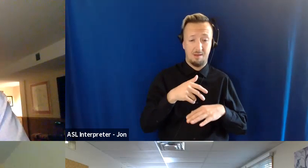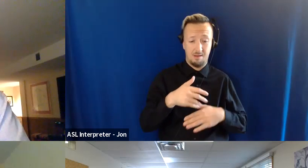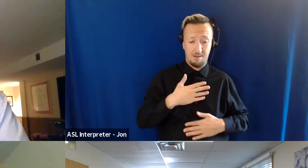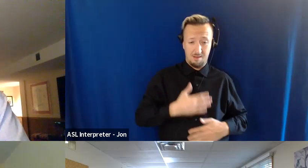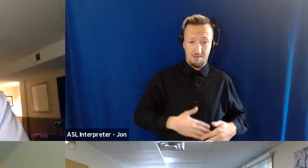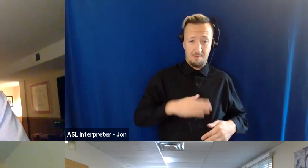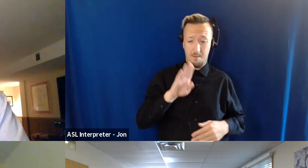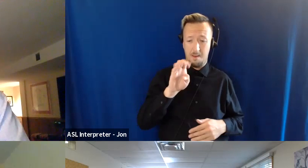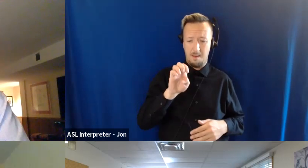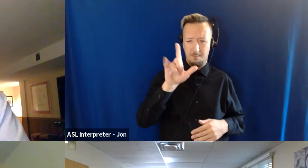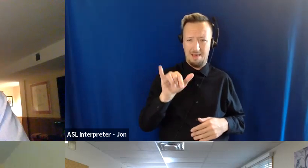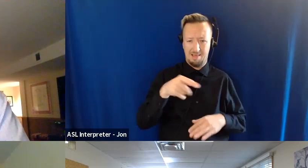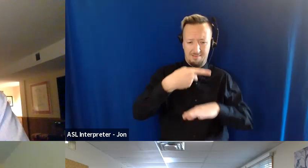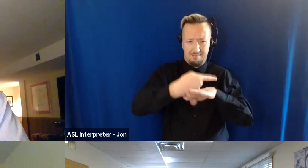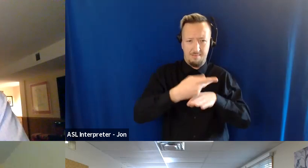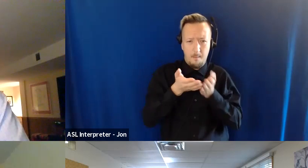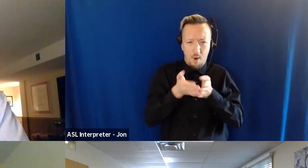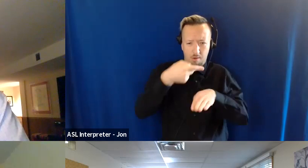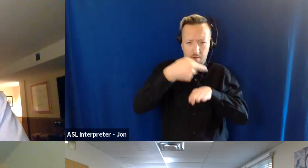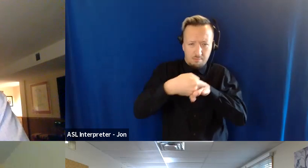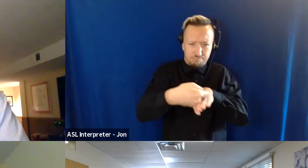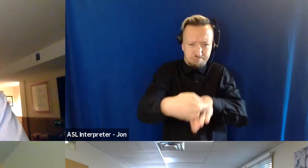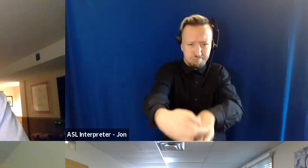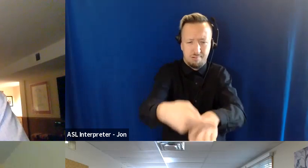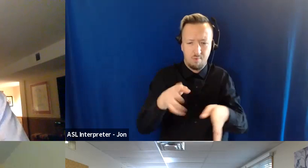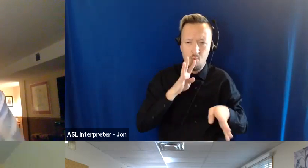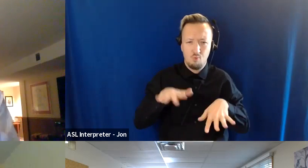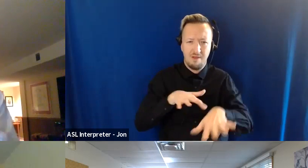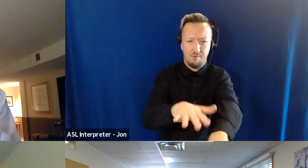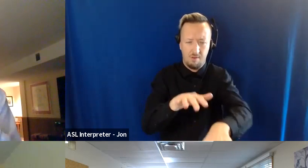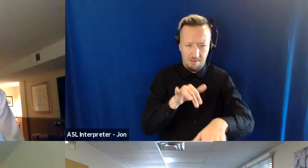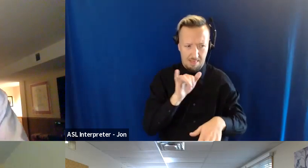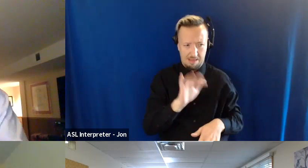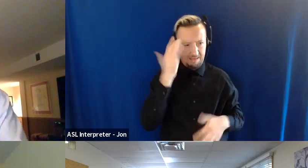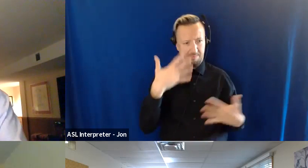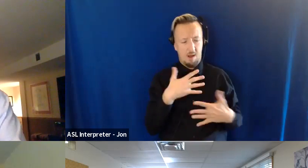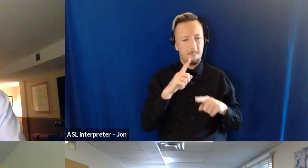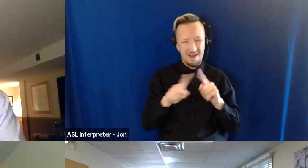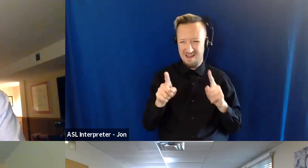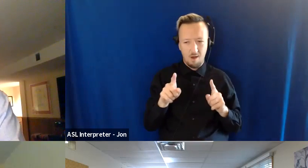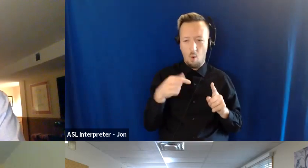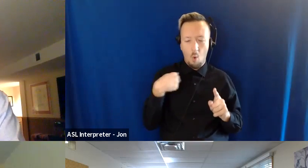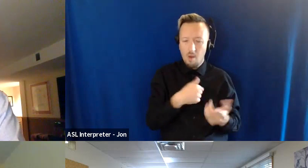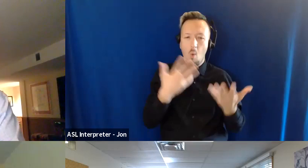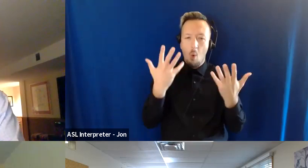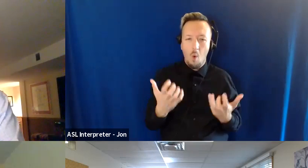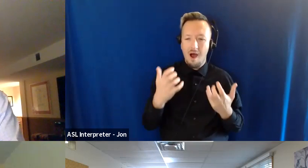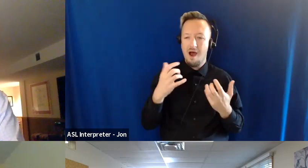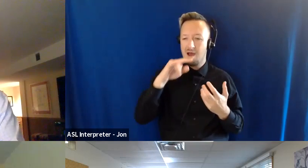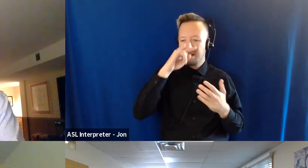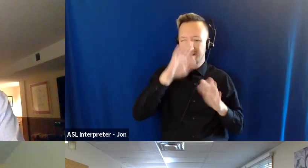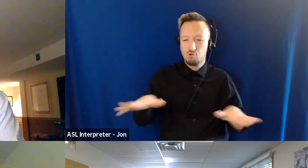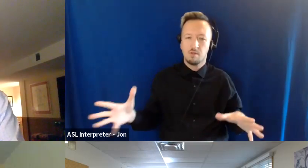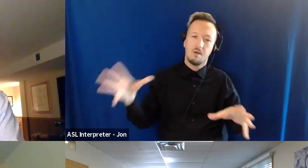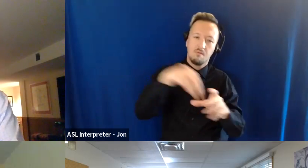belly yak, but it's evolved in that kind of respect that we actually want kids to participate in recreation, whereas back